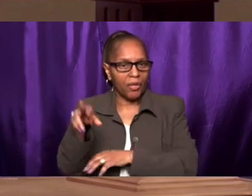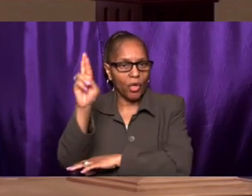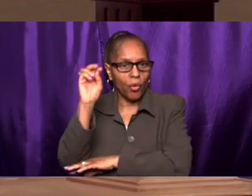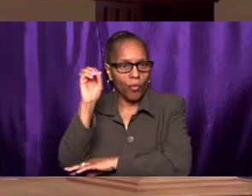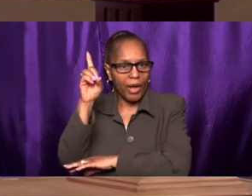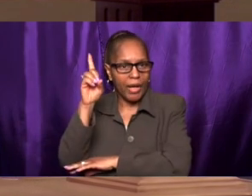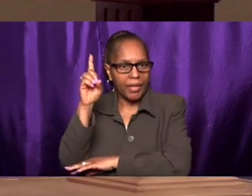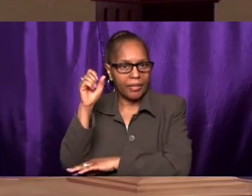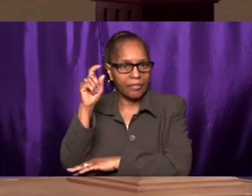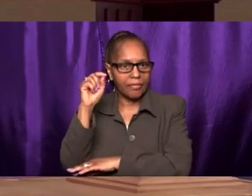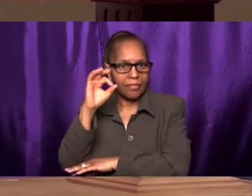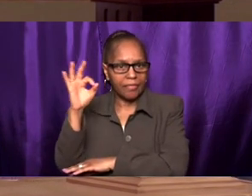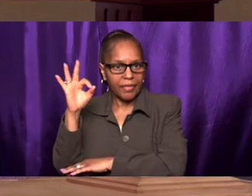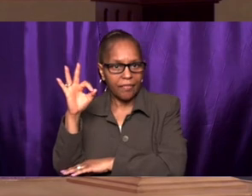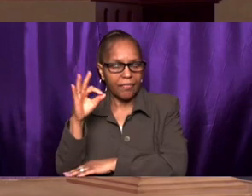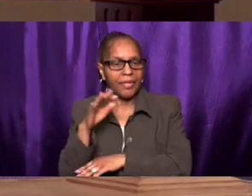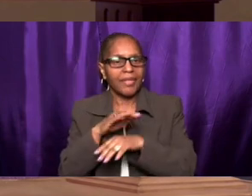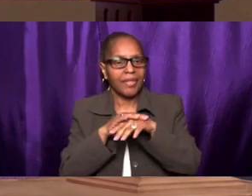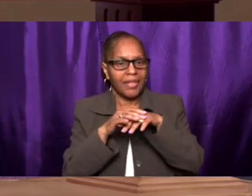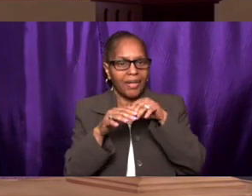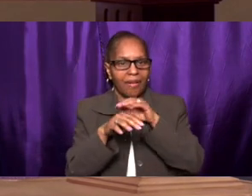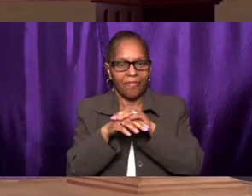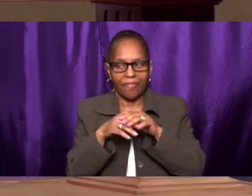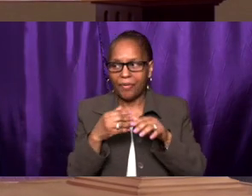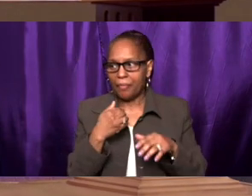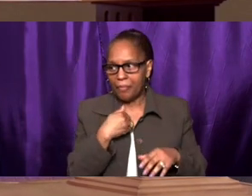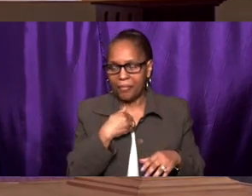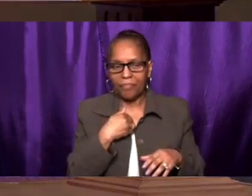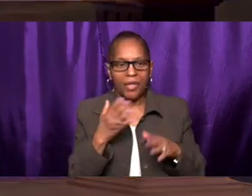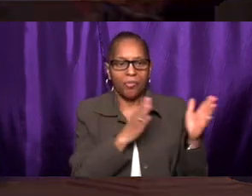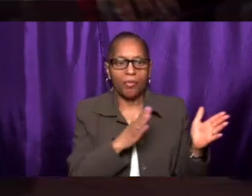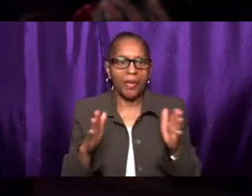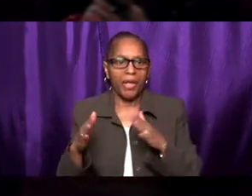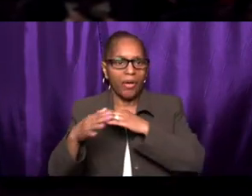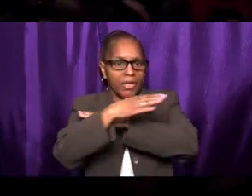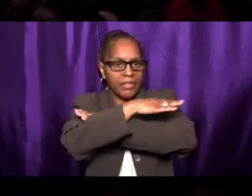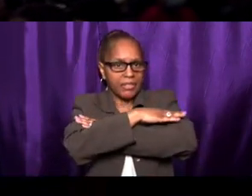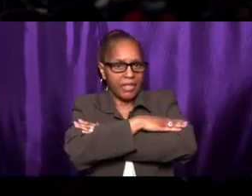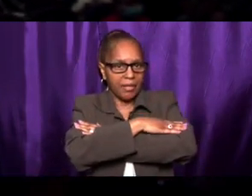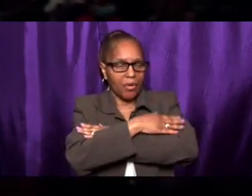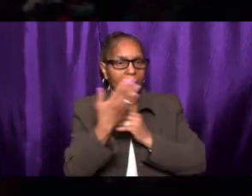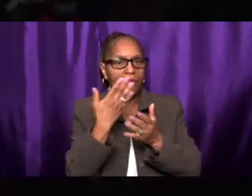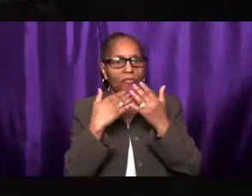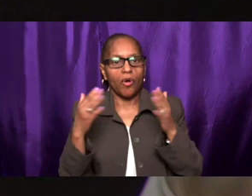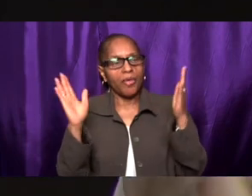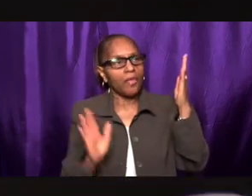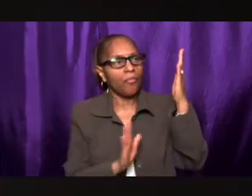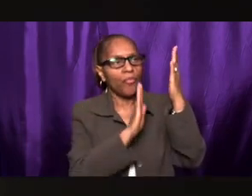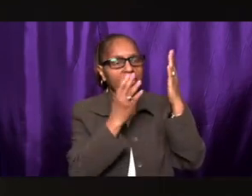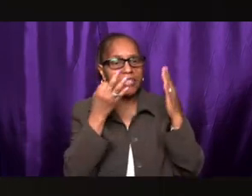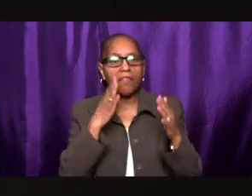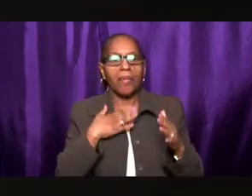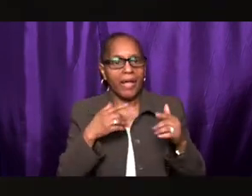your staff, they comfort me. You prepare the table before me in the presence of